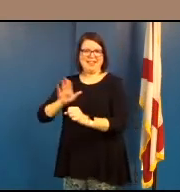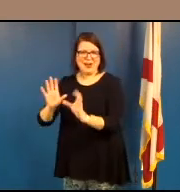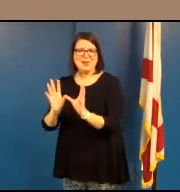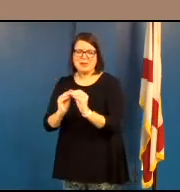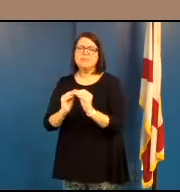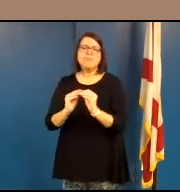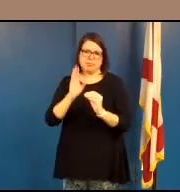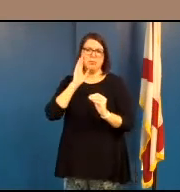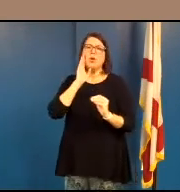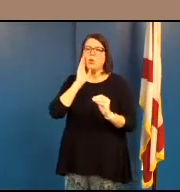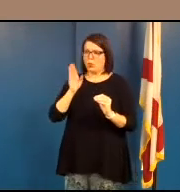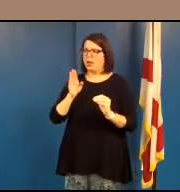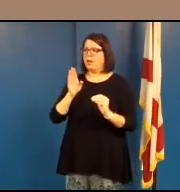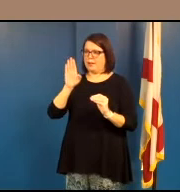COVID-19,